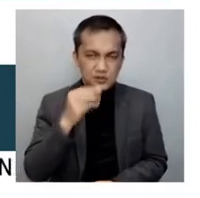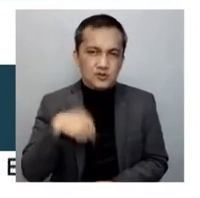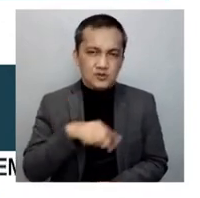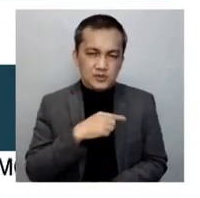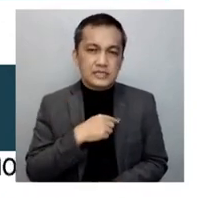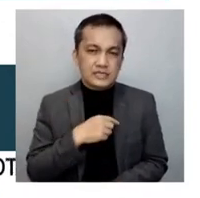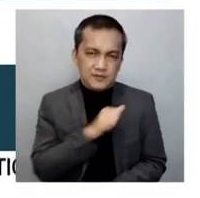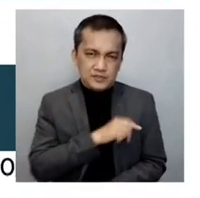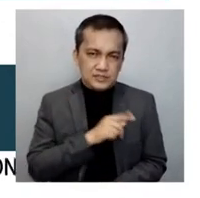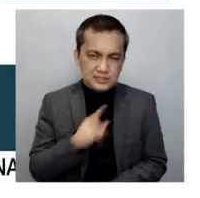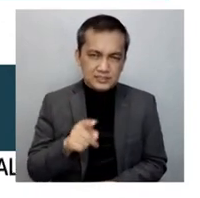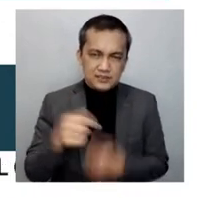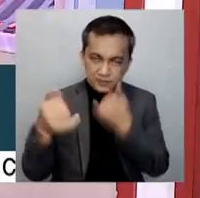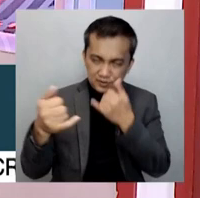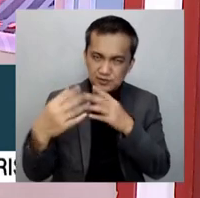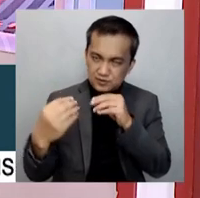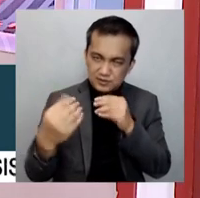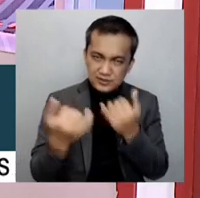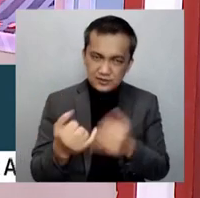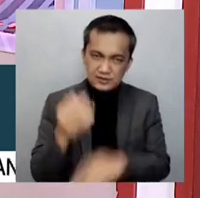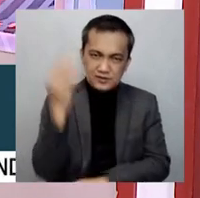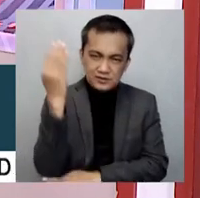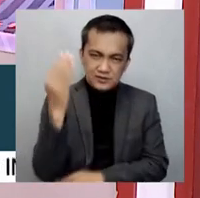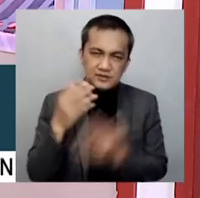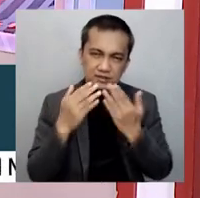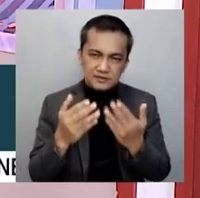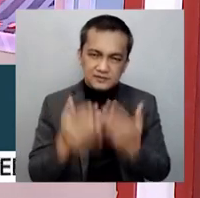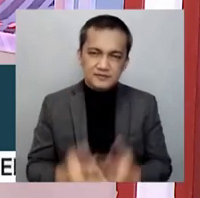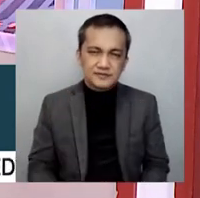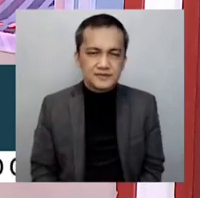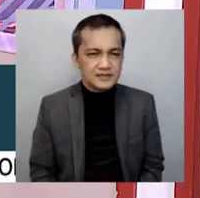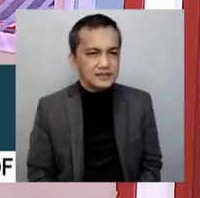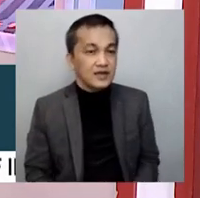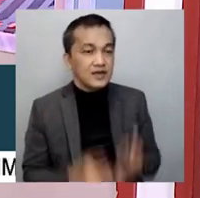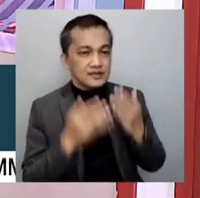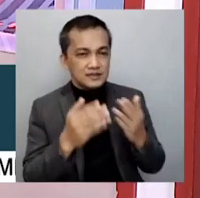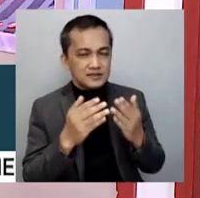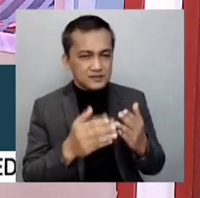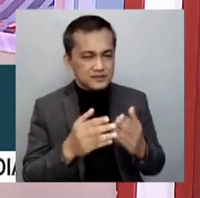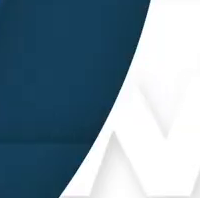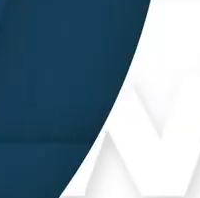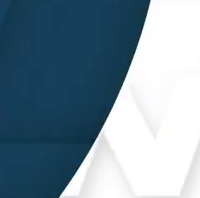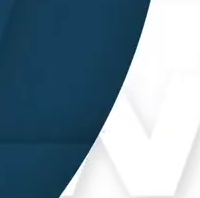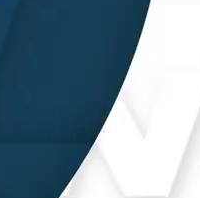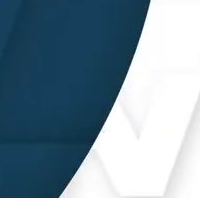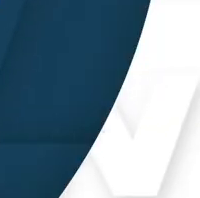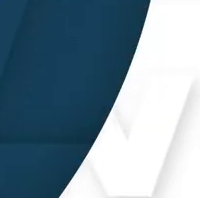taking time out to talk to us this noon. Maraming salamat po. Maraming salamat po, ma'am. God bless po.